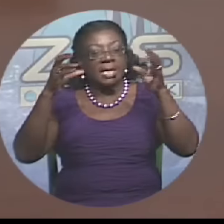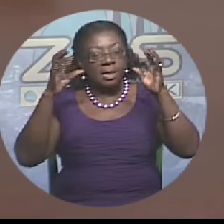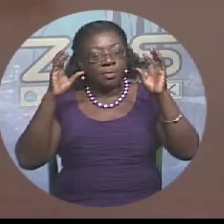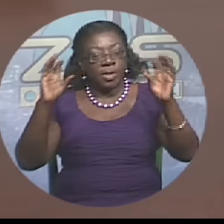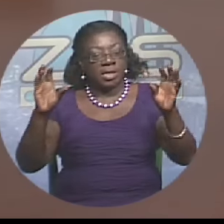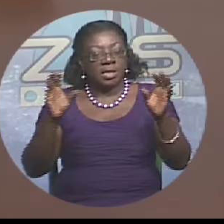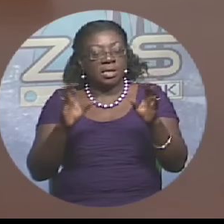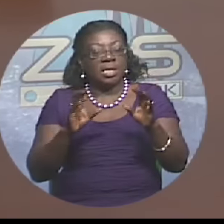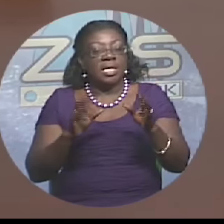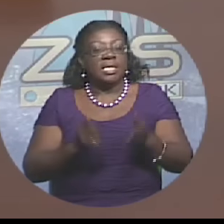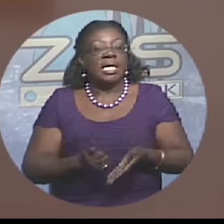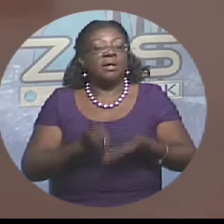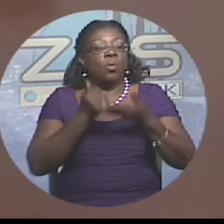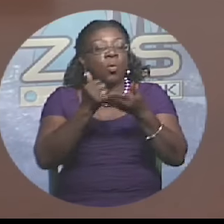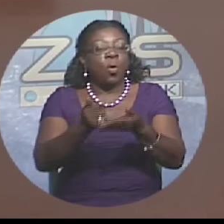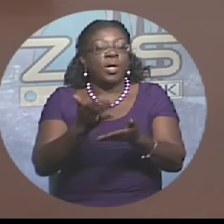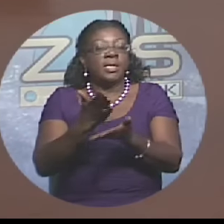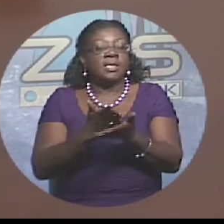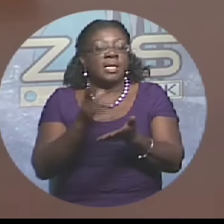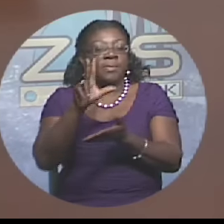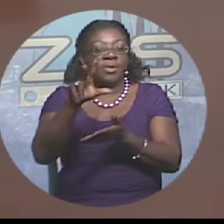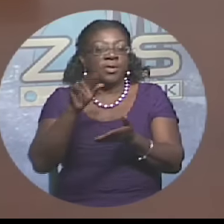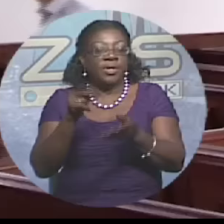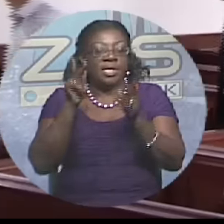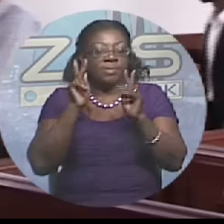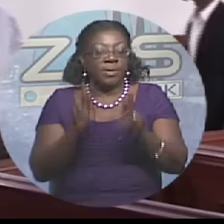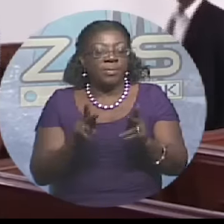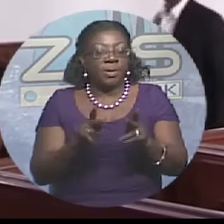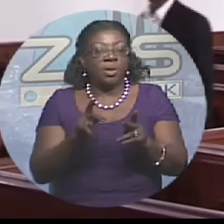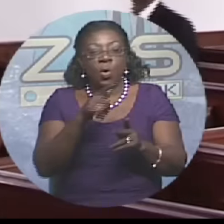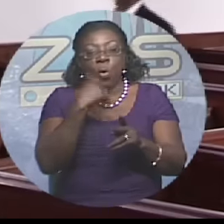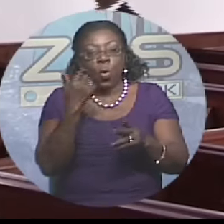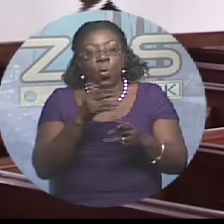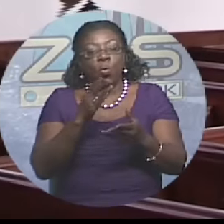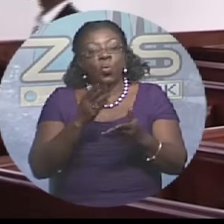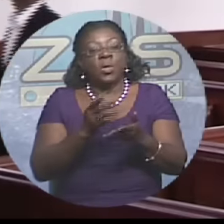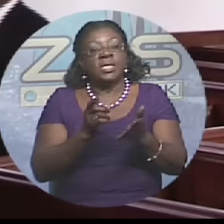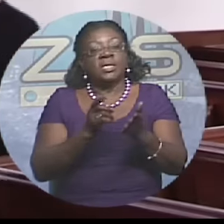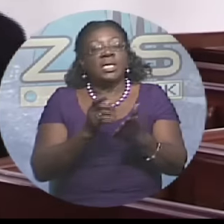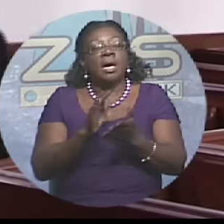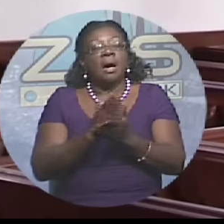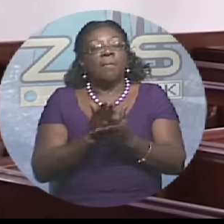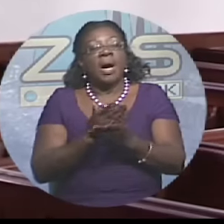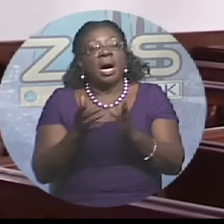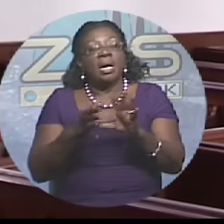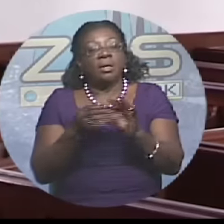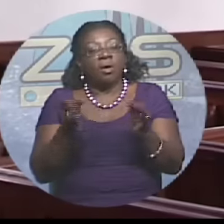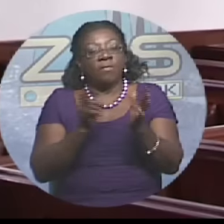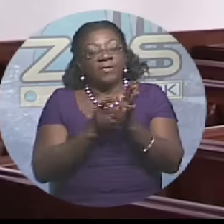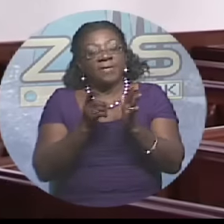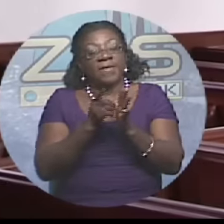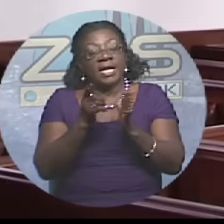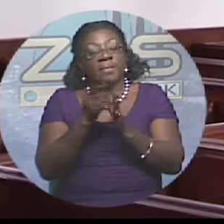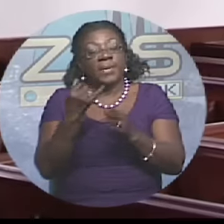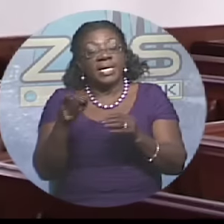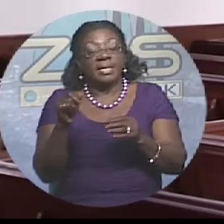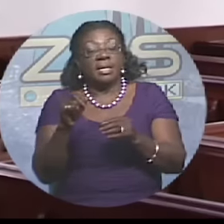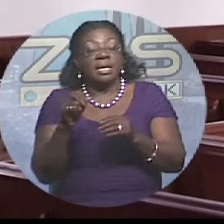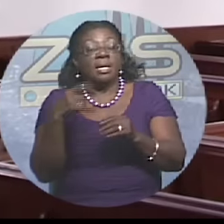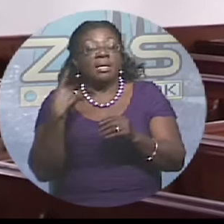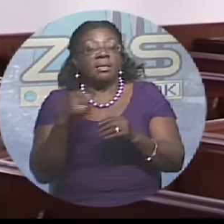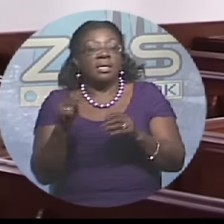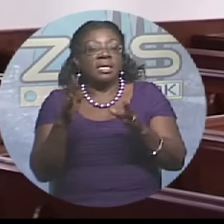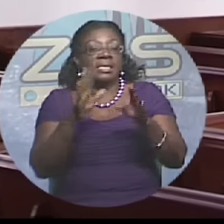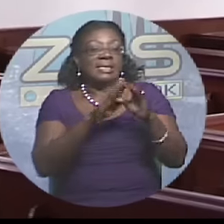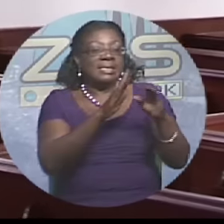30 people. Committee members of the Endowment Trust, Dr. Harold Munnings, has been charged with leading this effort, and Mr. Llewellyn Burrows